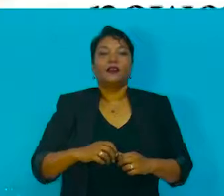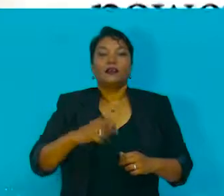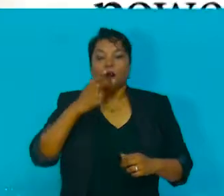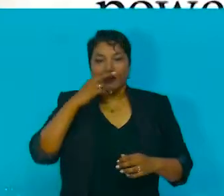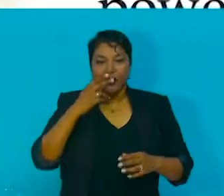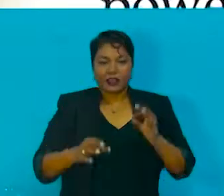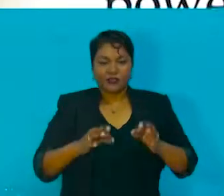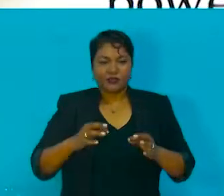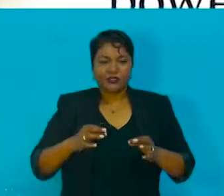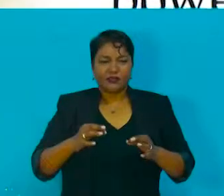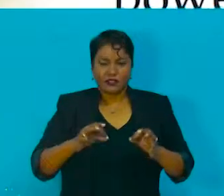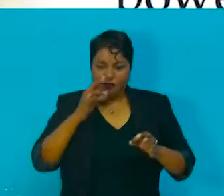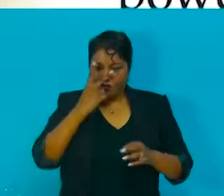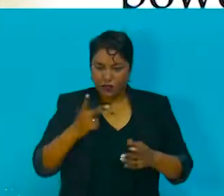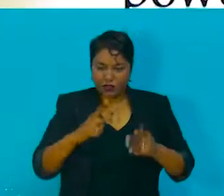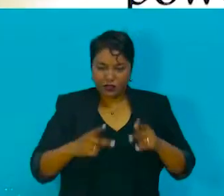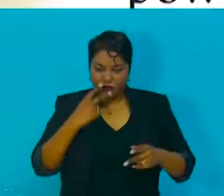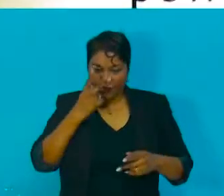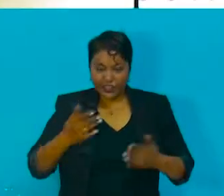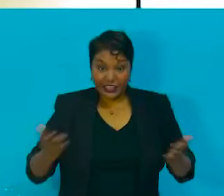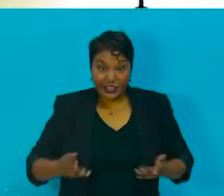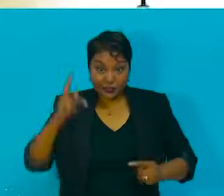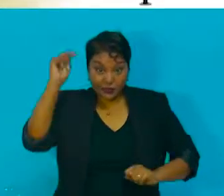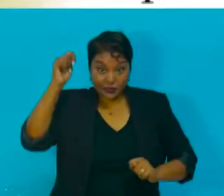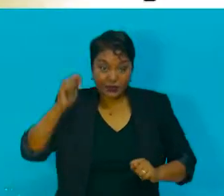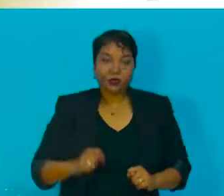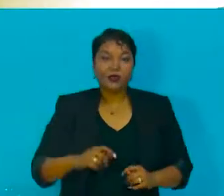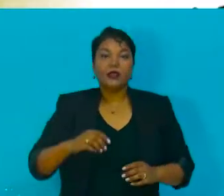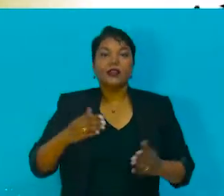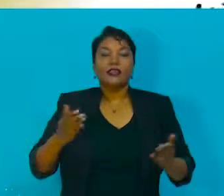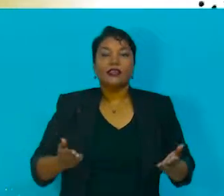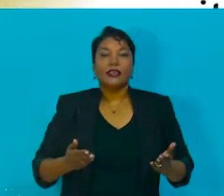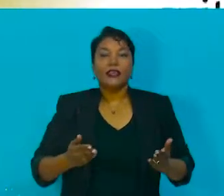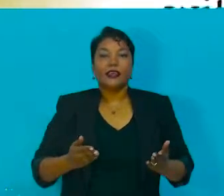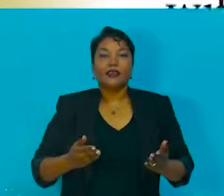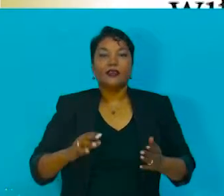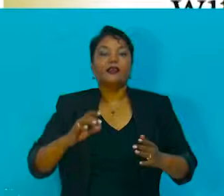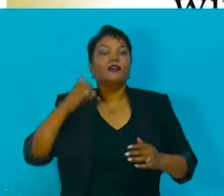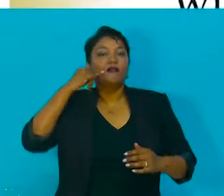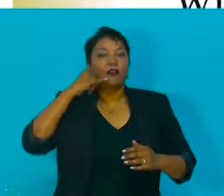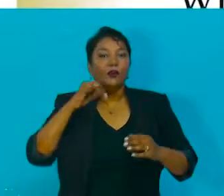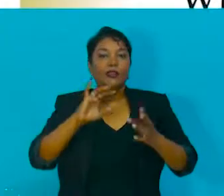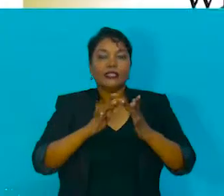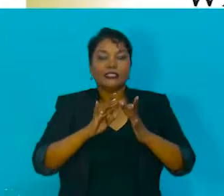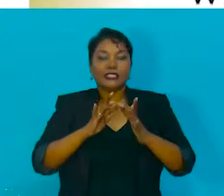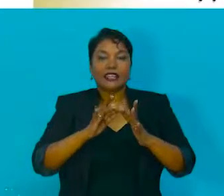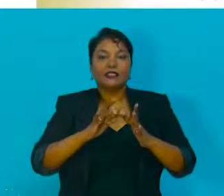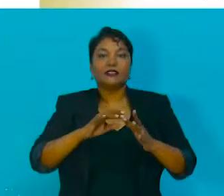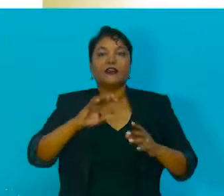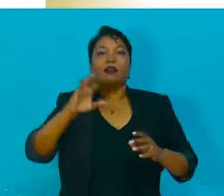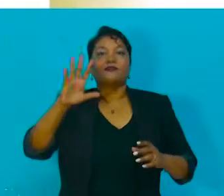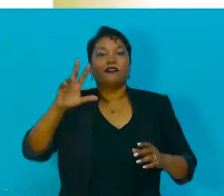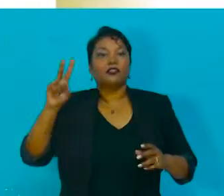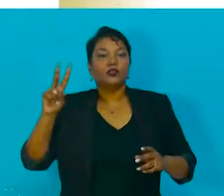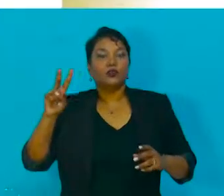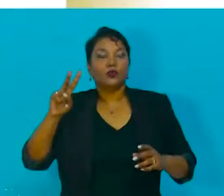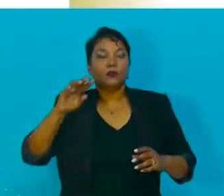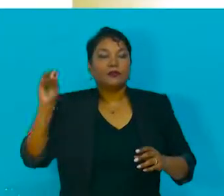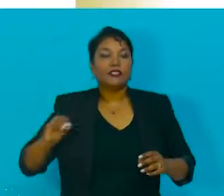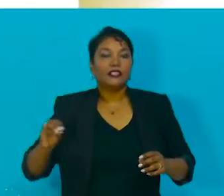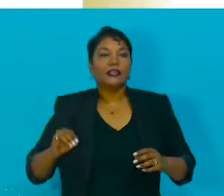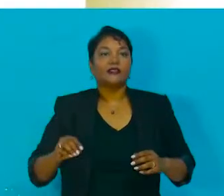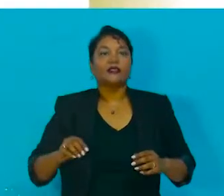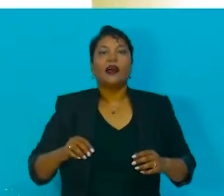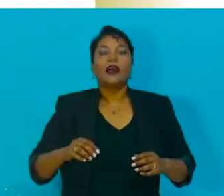looking locally, our penetration rate for mobile internet is about 52%. Our fixed internet penetration is about